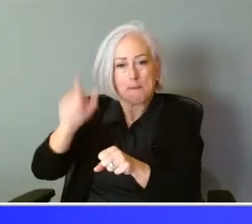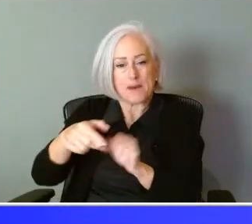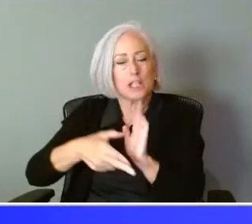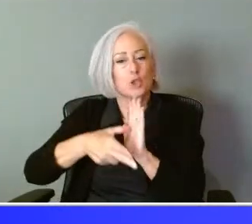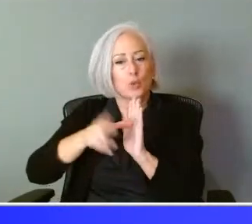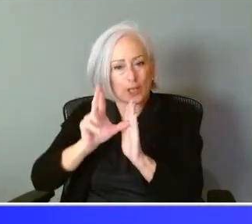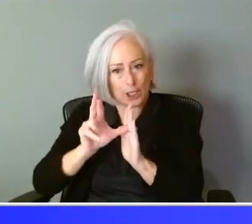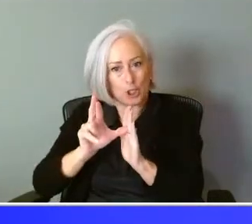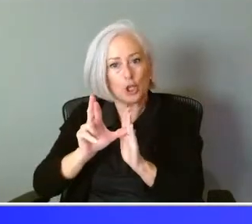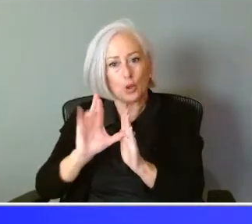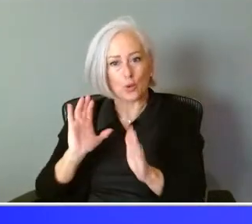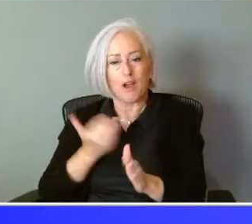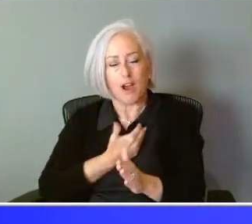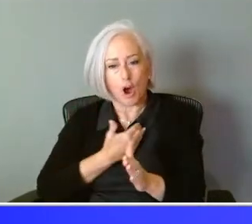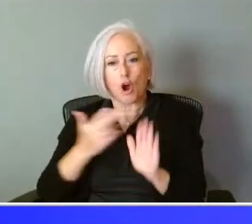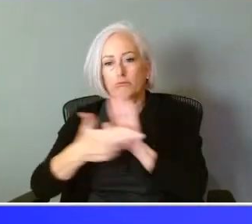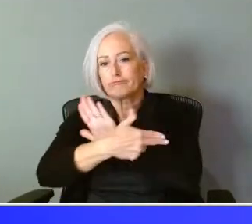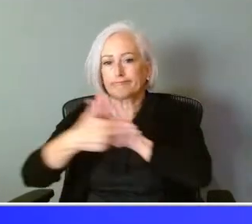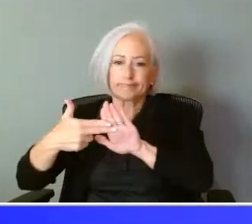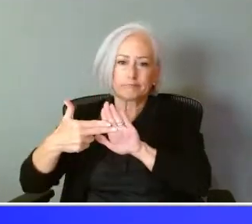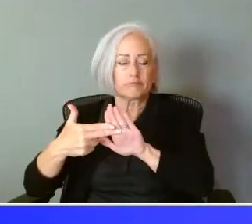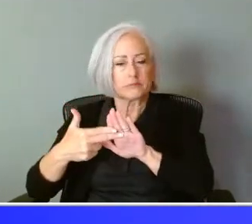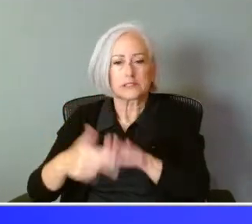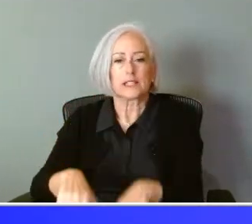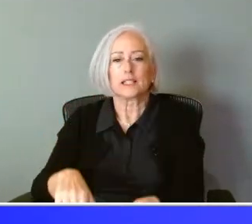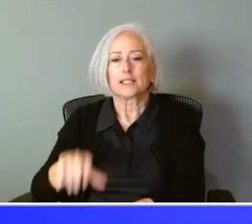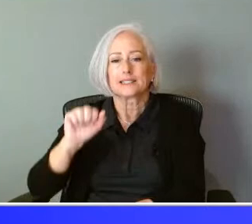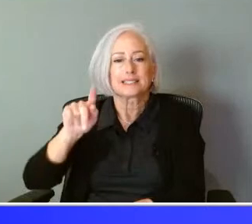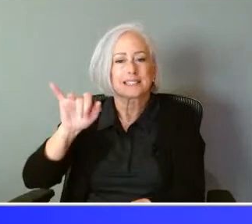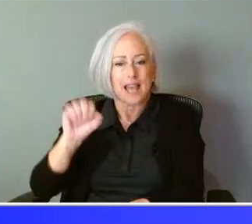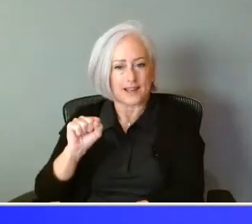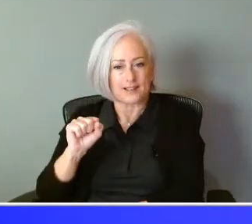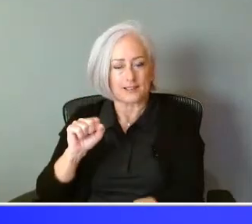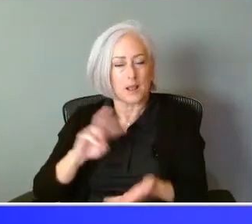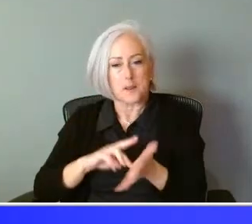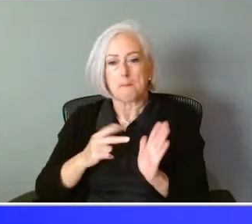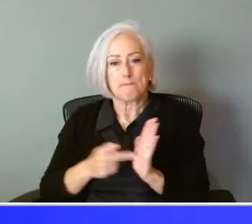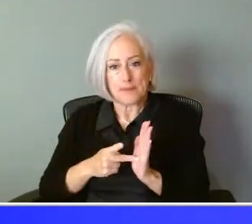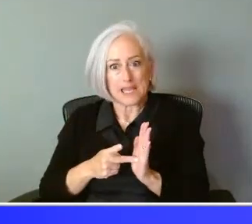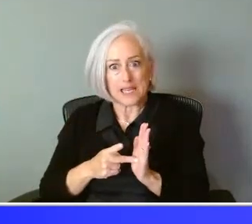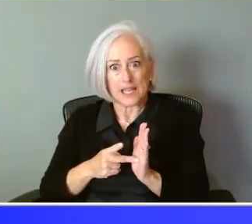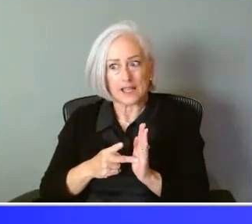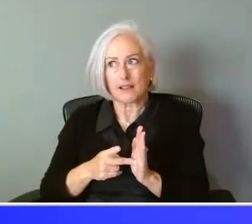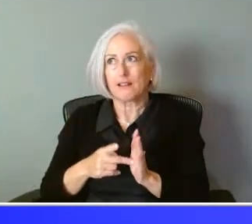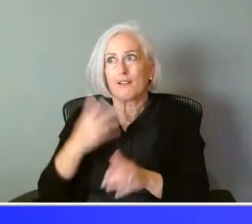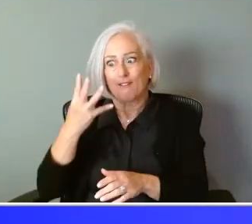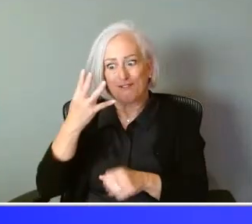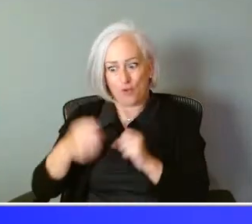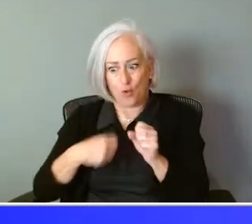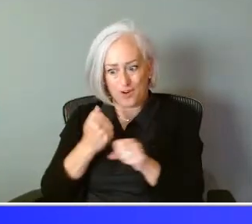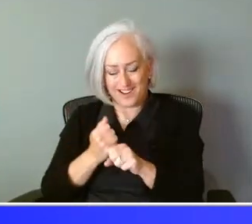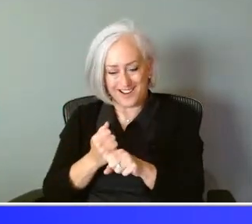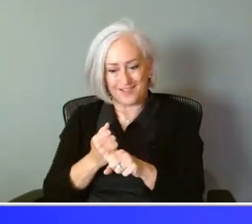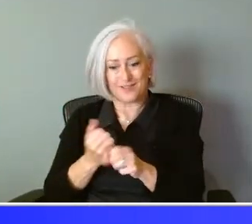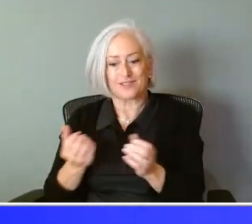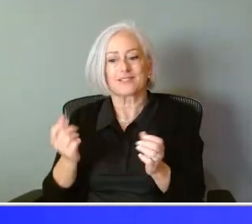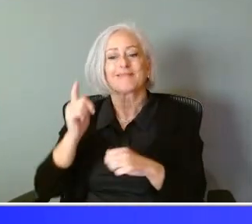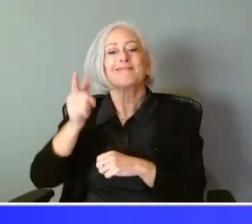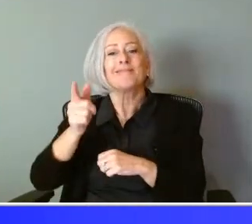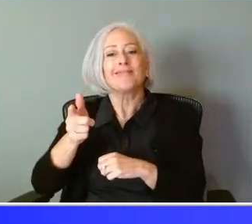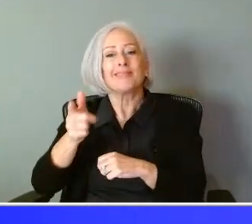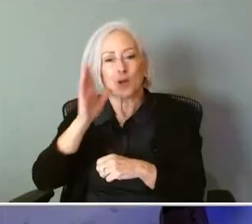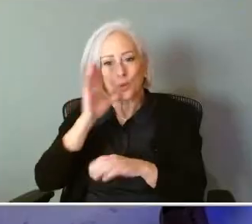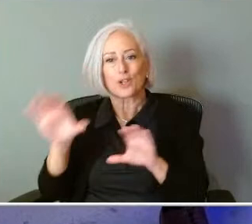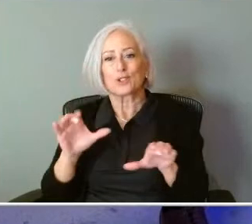our designation status. And so that means that about 4 years from now, we'll have to go through the exact same